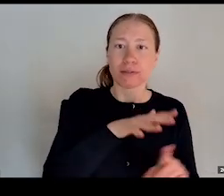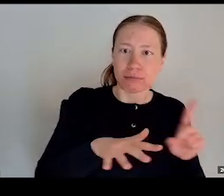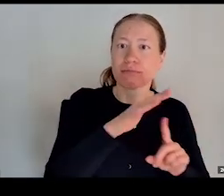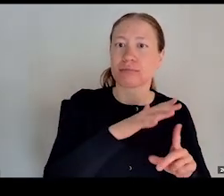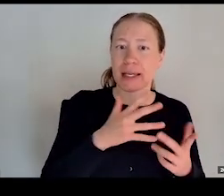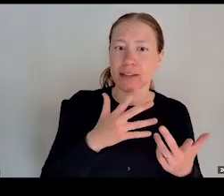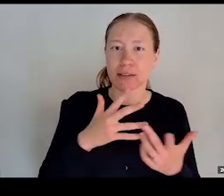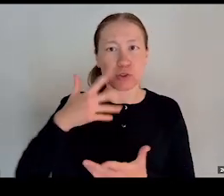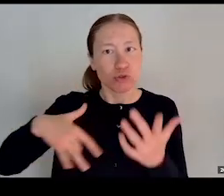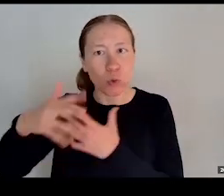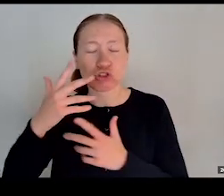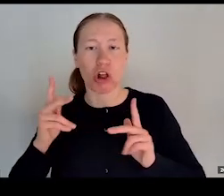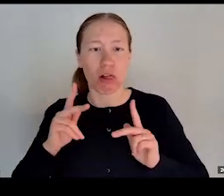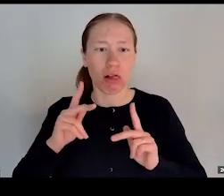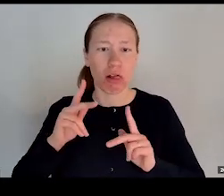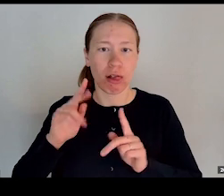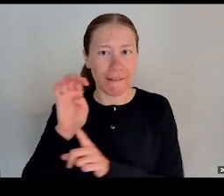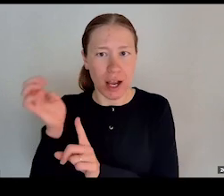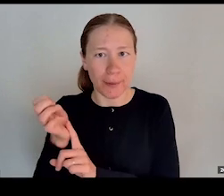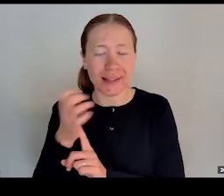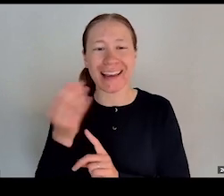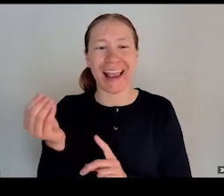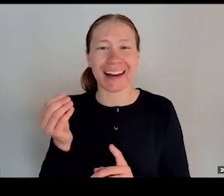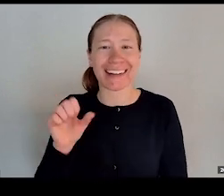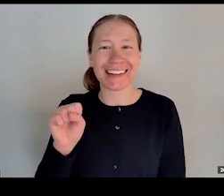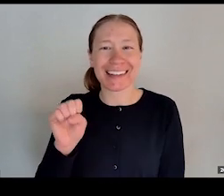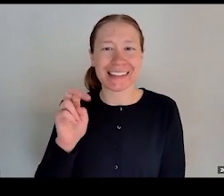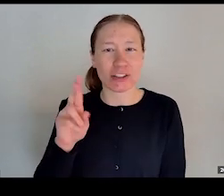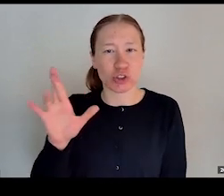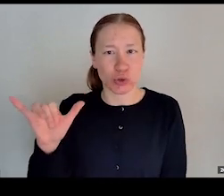social environments, and sensory informed spaces.